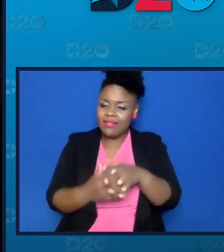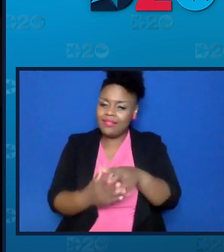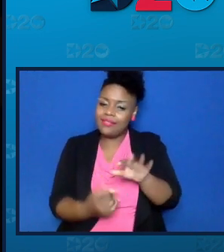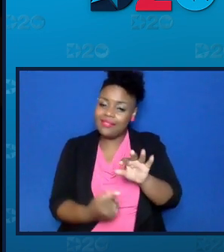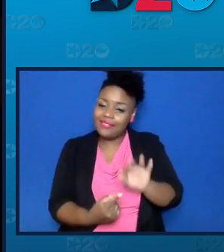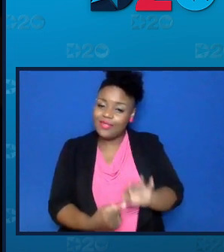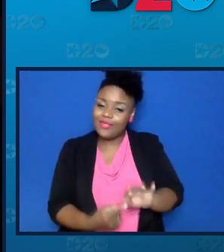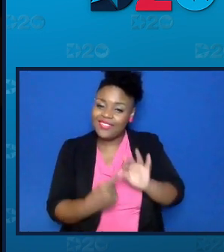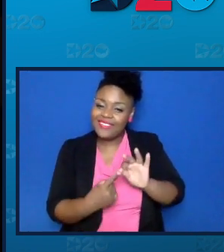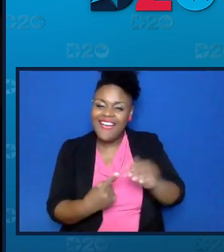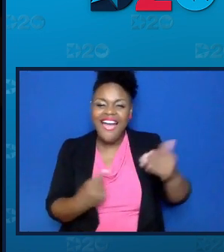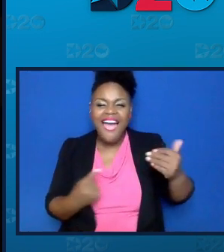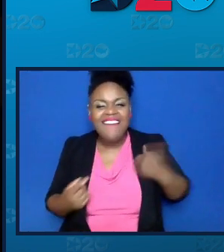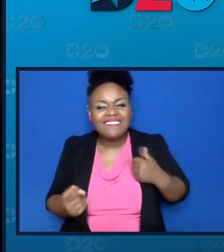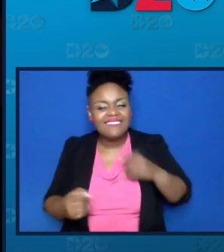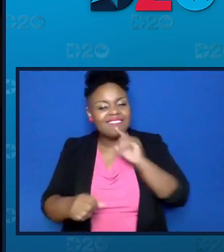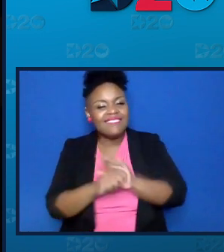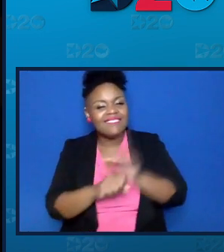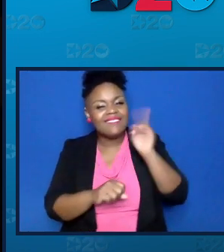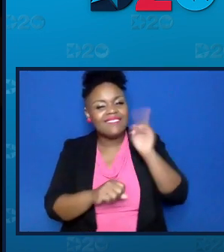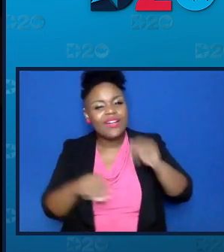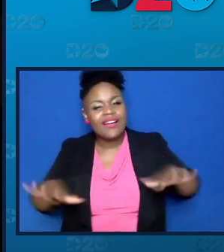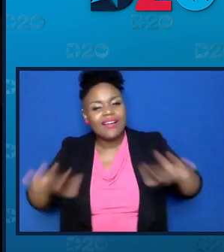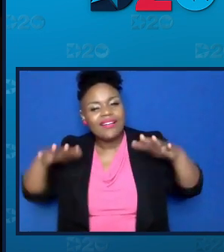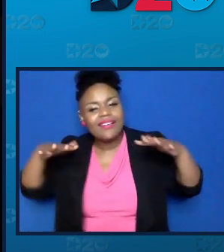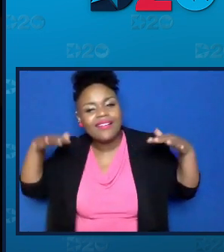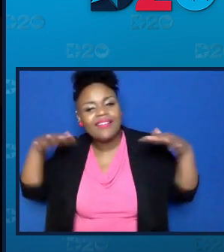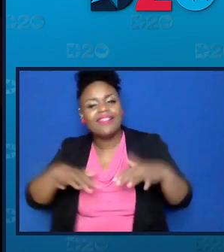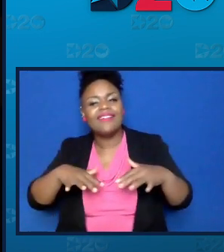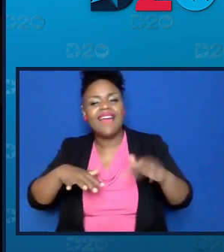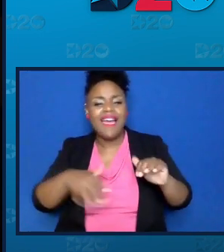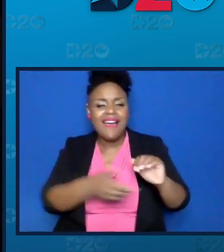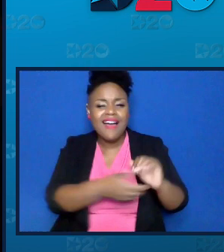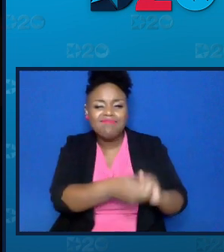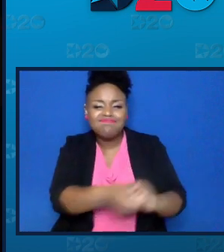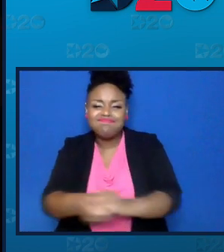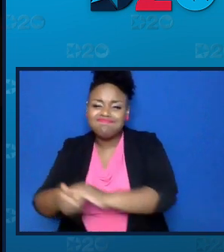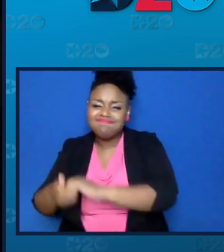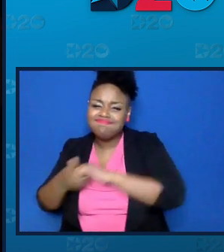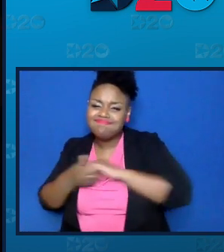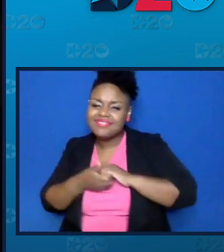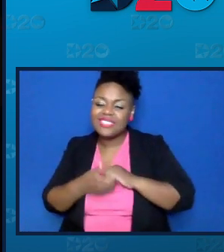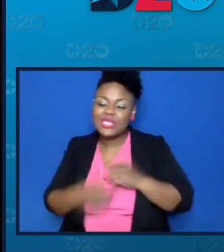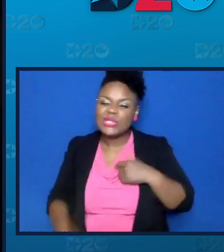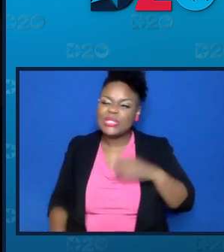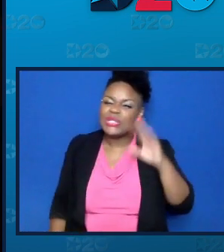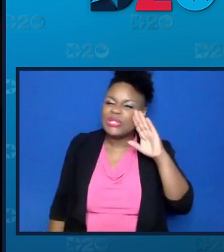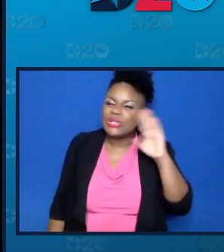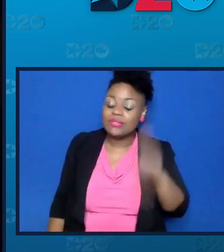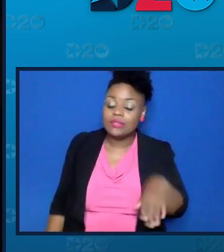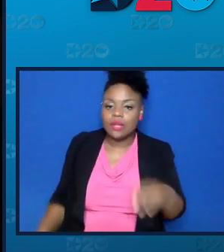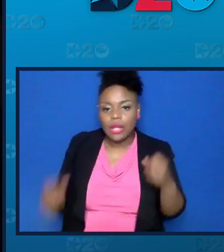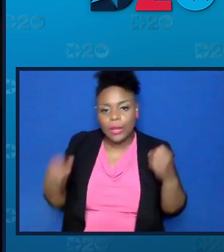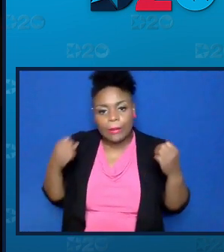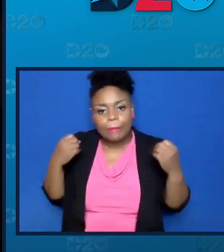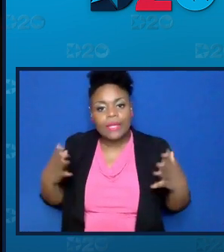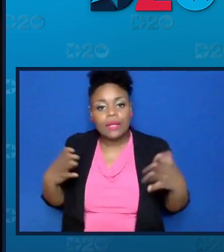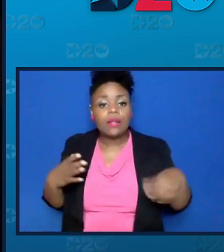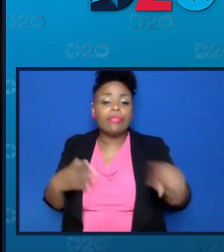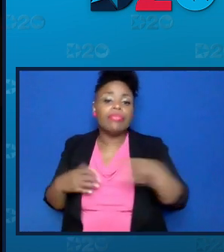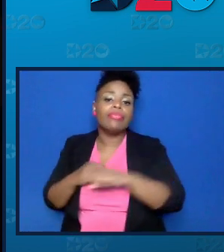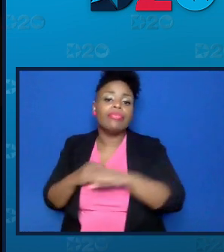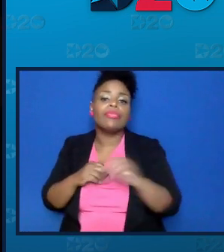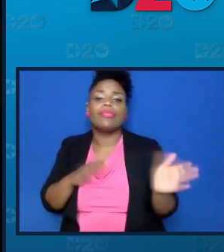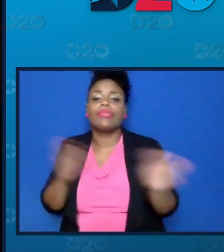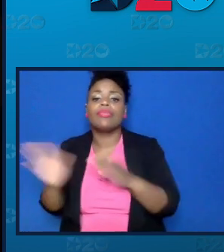of a place where everyone can belong. We know that for too many and for too long, that promise has been